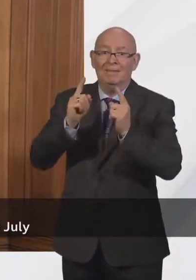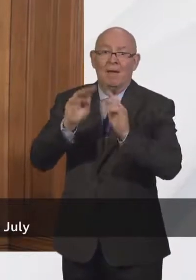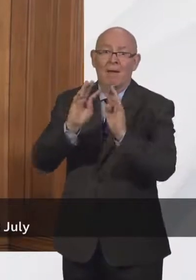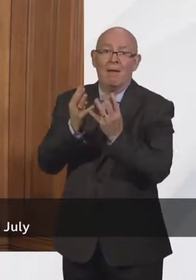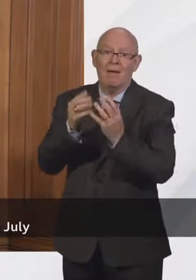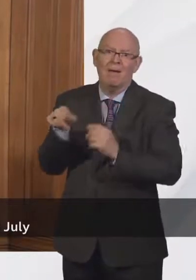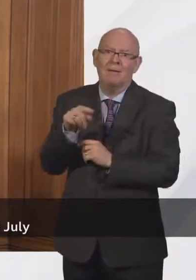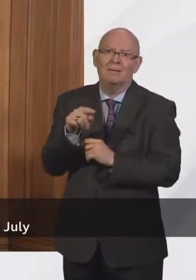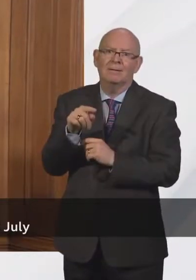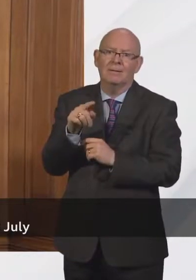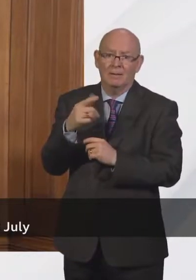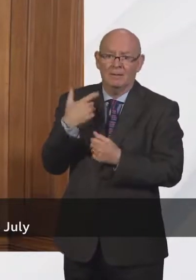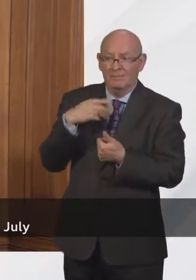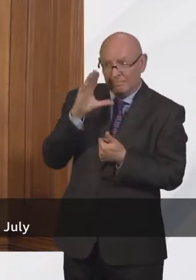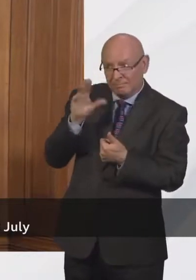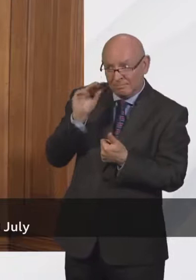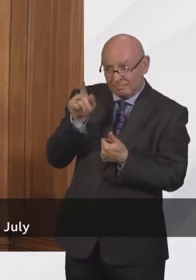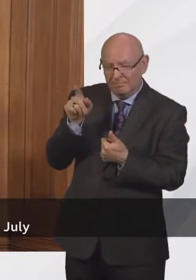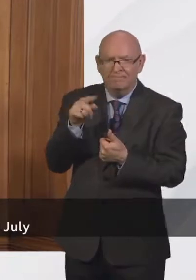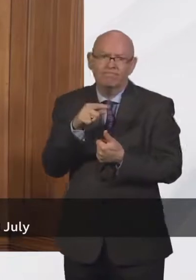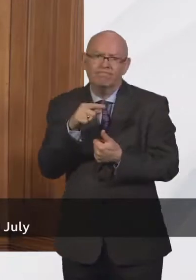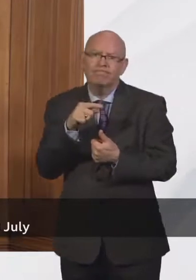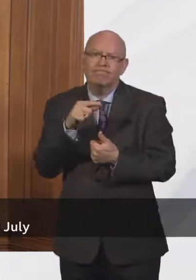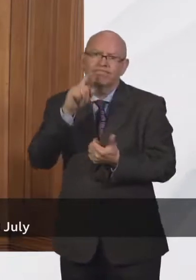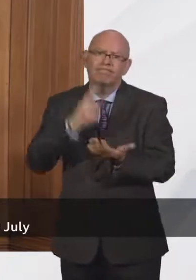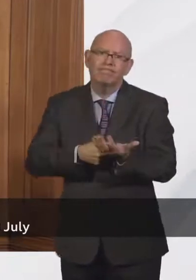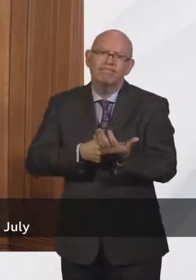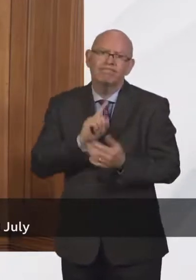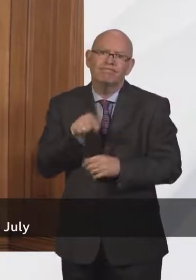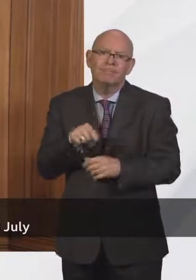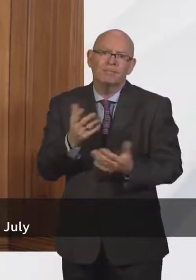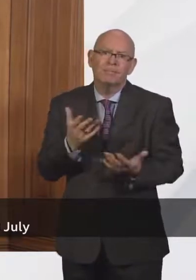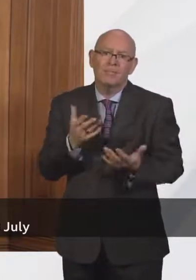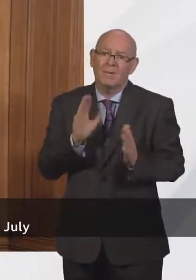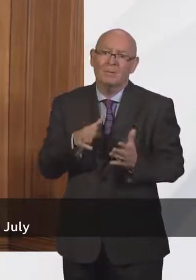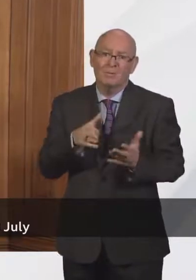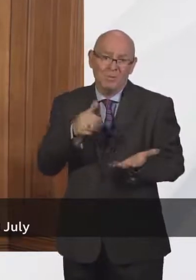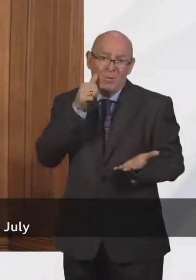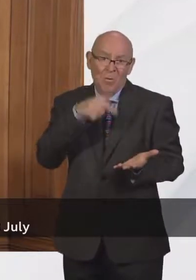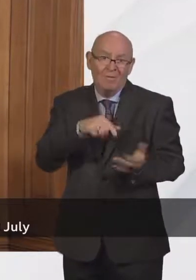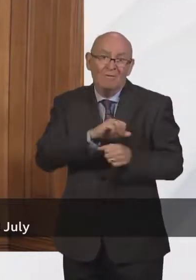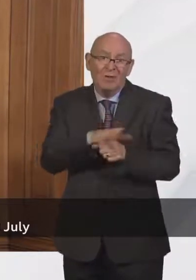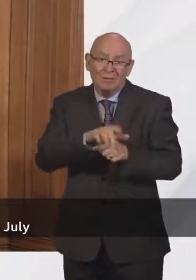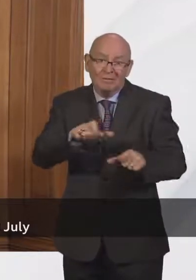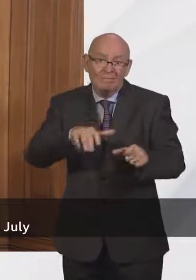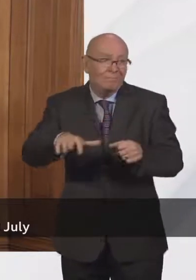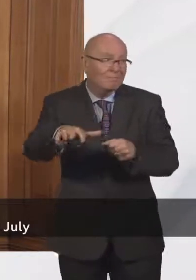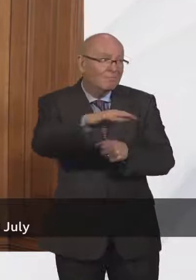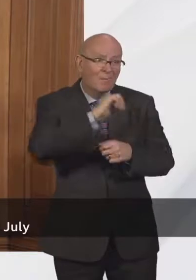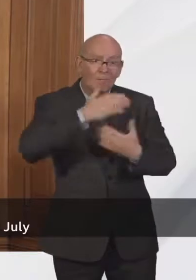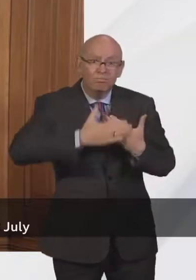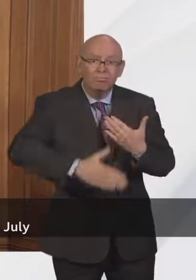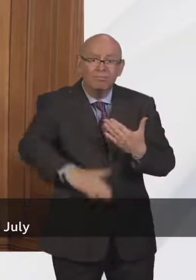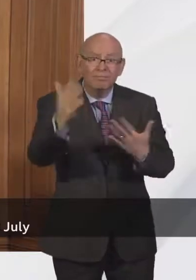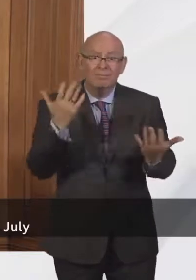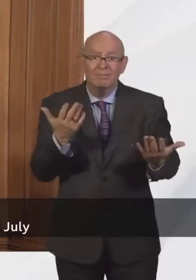finally gets on top of this, we're talking about a very long period. Obviously, we all hope a vaccine will come earlier. So what might change over time? It'll include